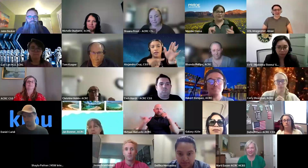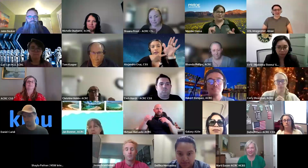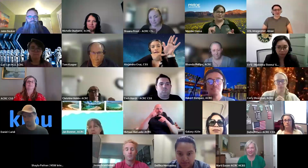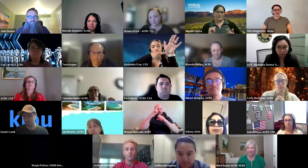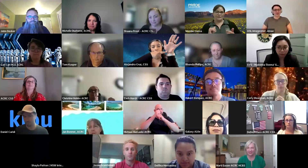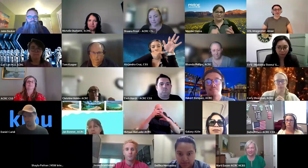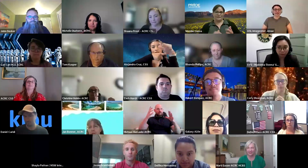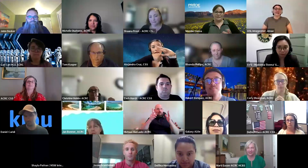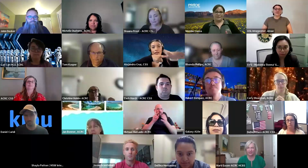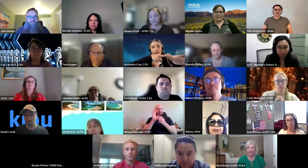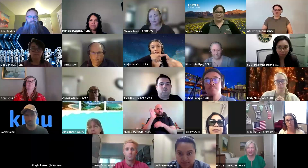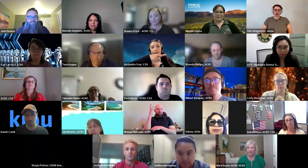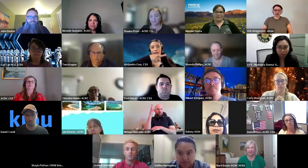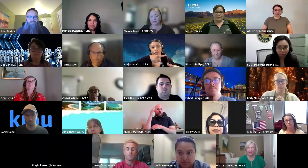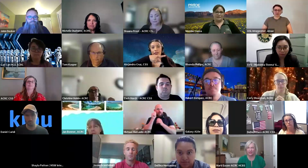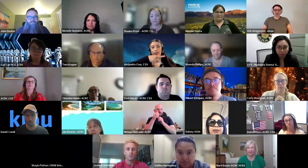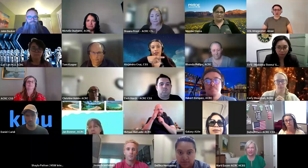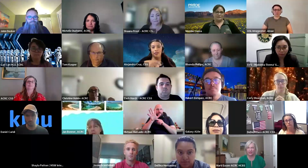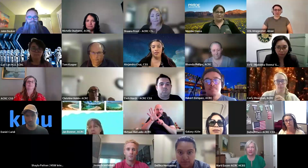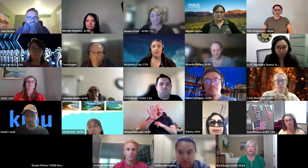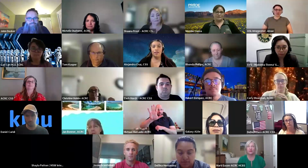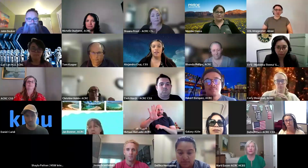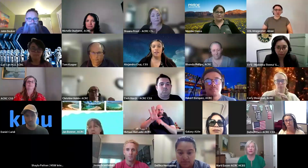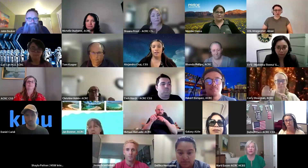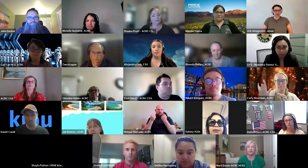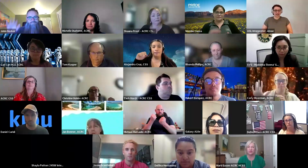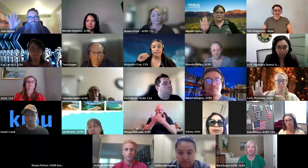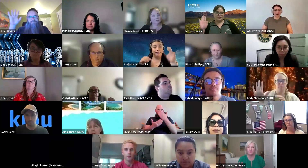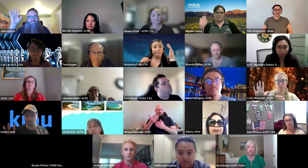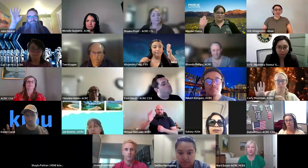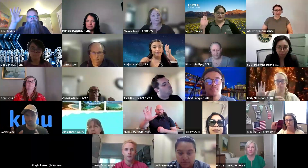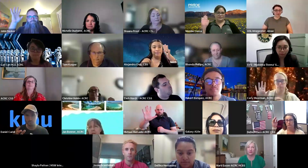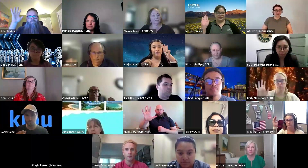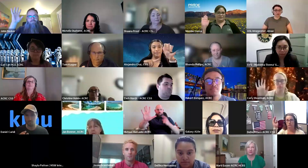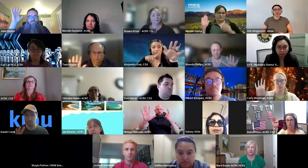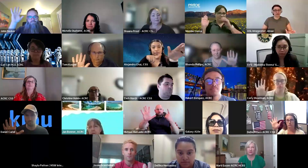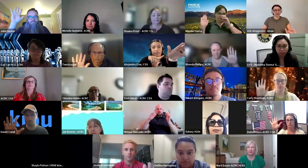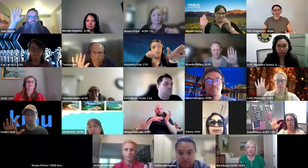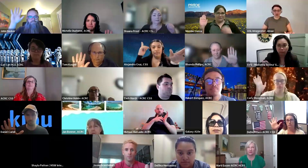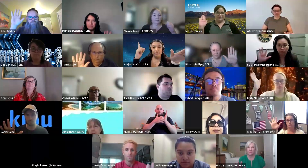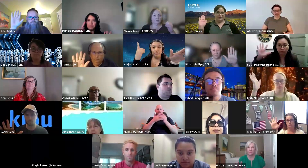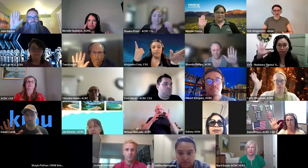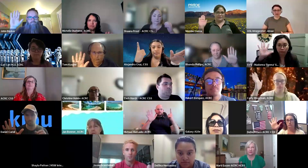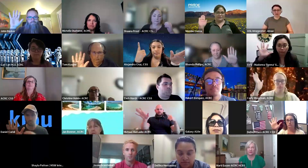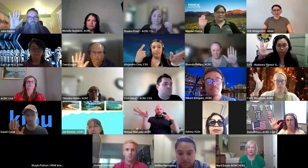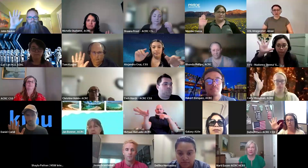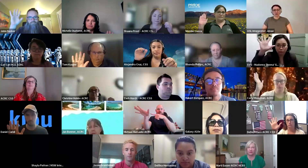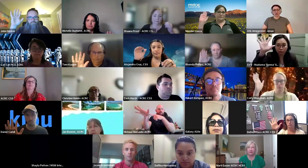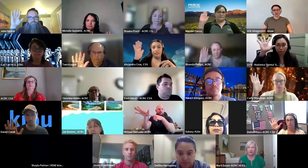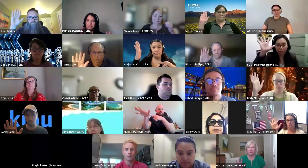And then for leaves falling, so you want to picture a tree, you have the leaf is your dominant